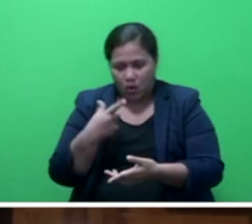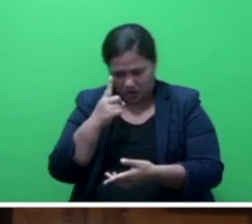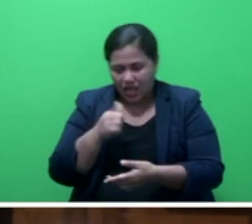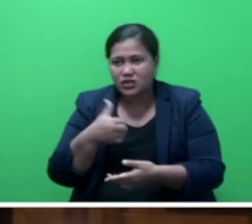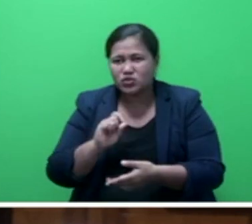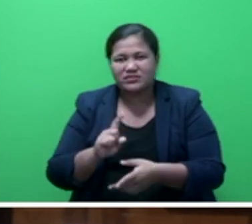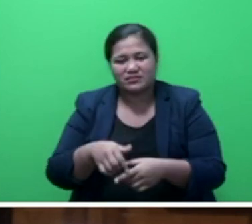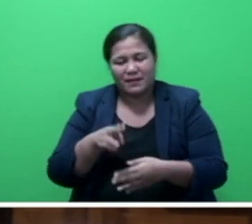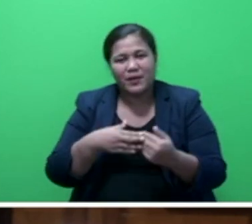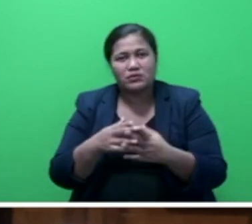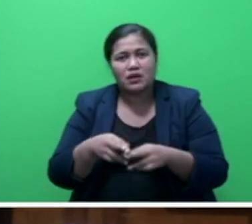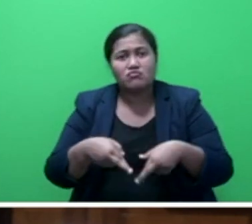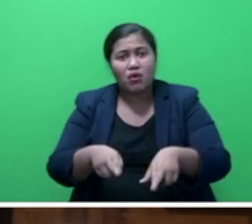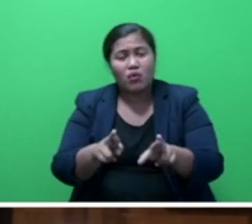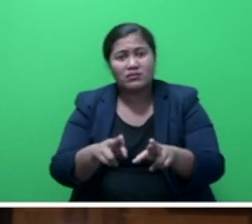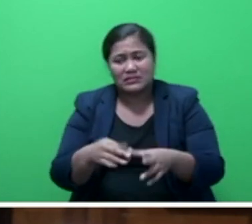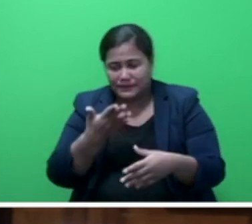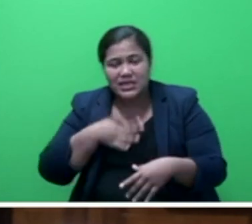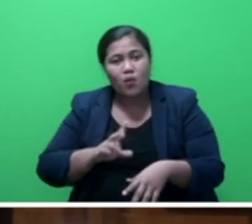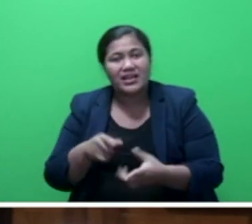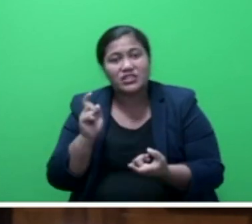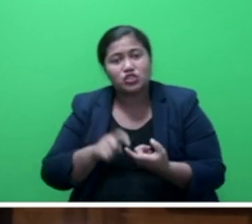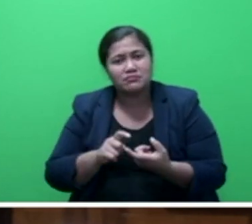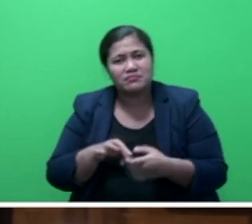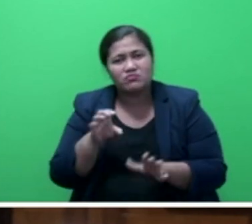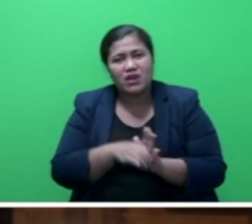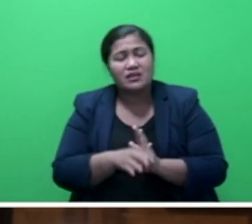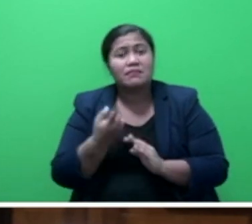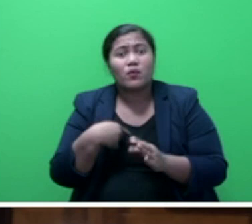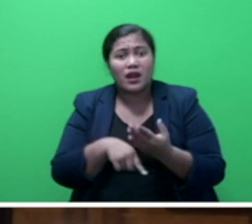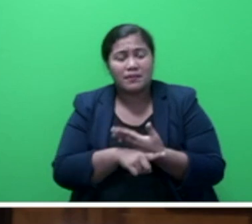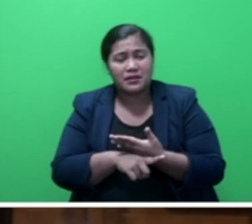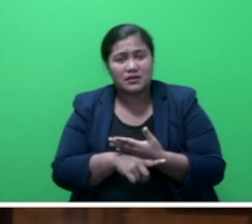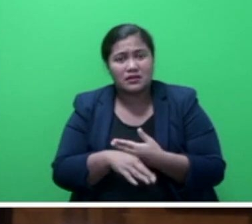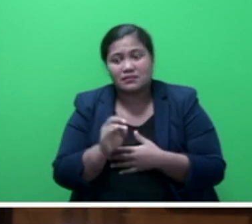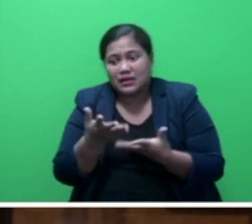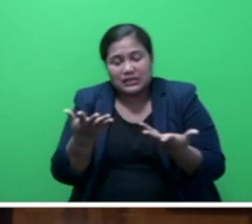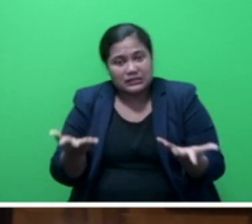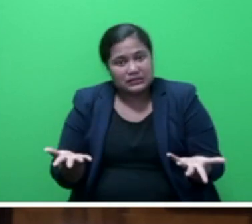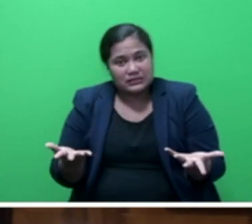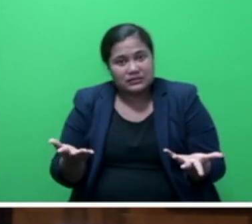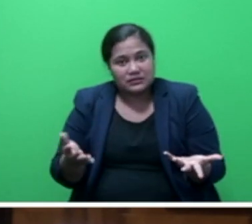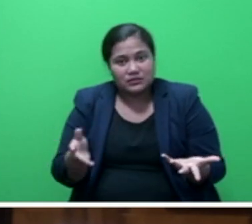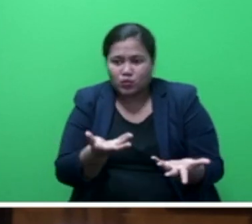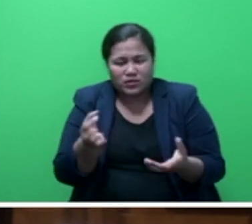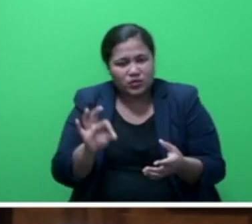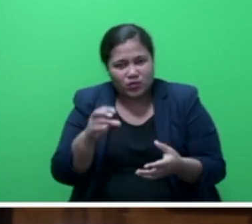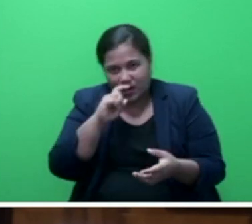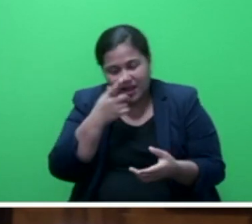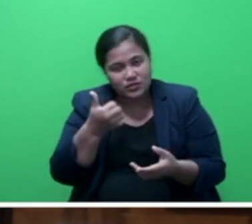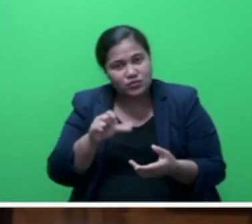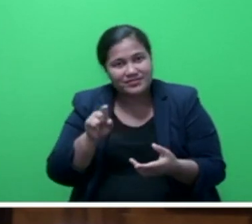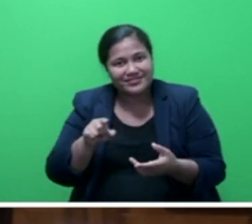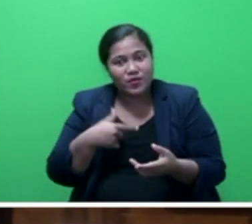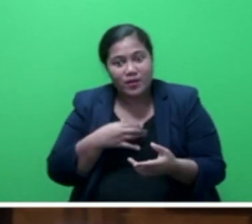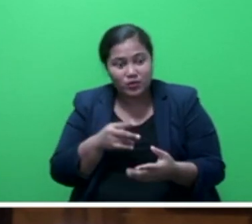of a road at the cheapest price, what our argument is, it should not necessarily be awarded to them. Because you have